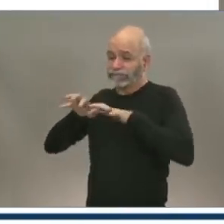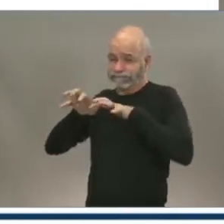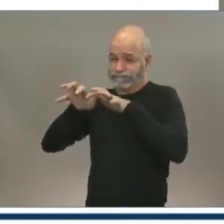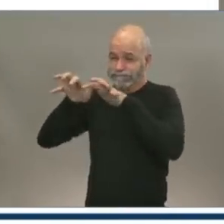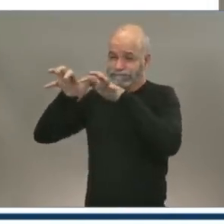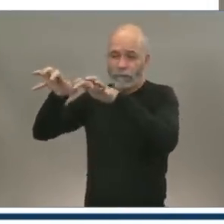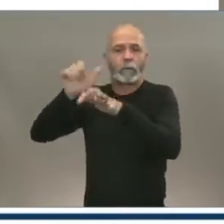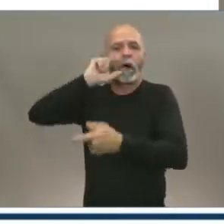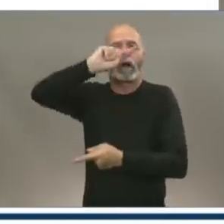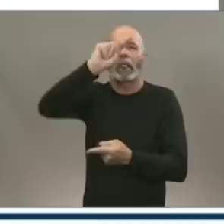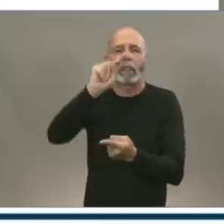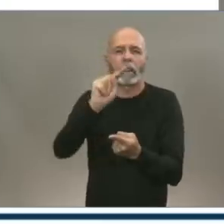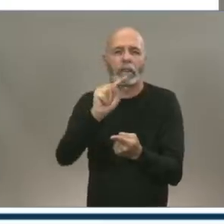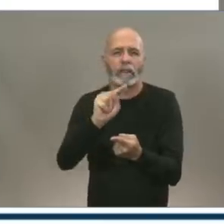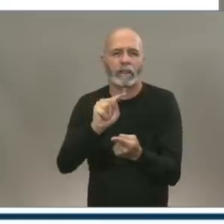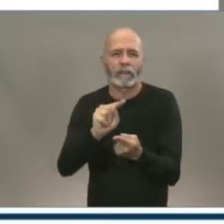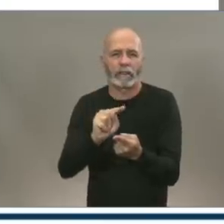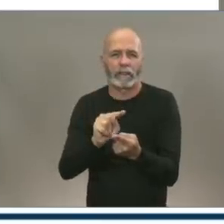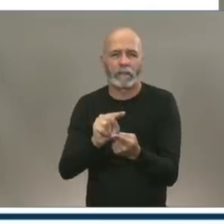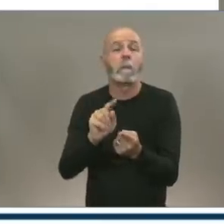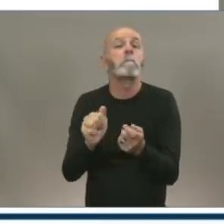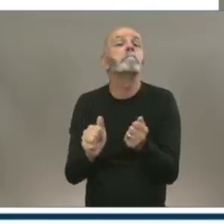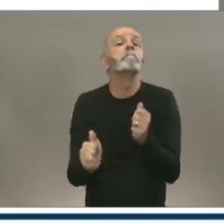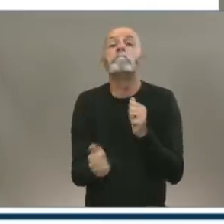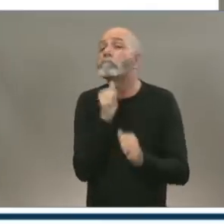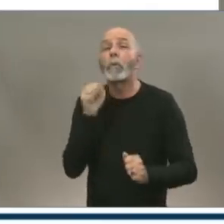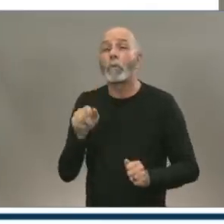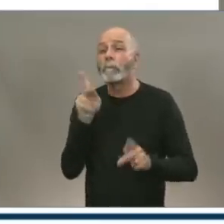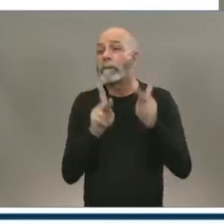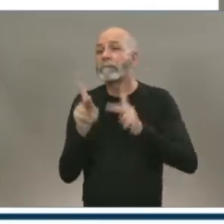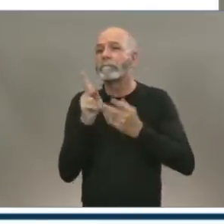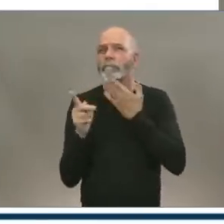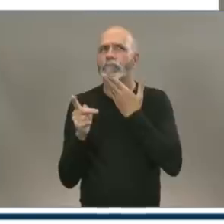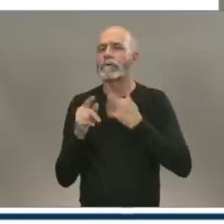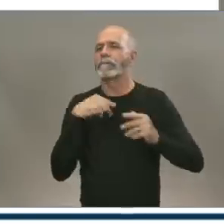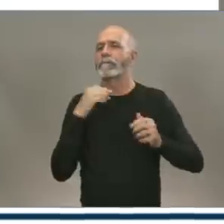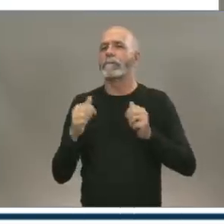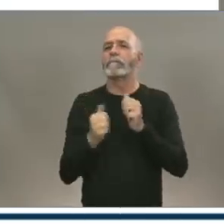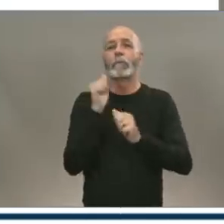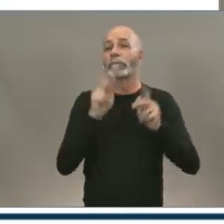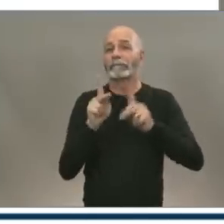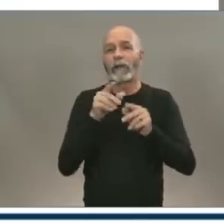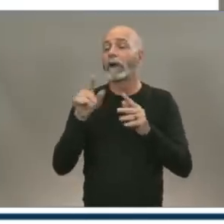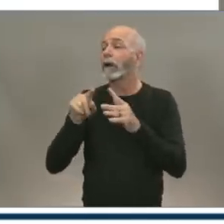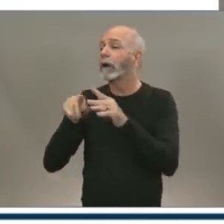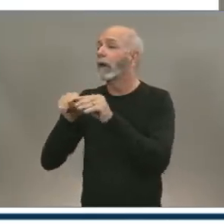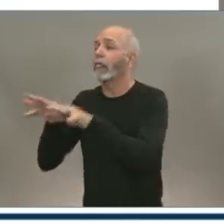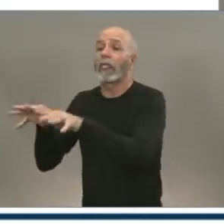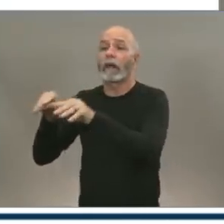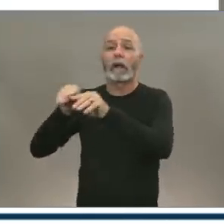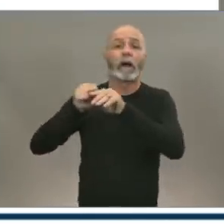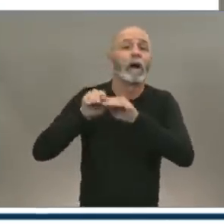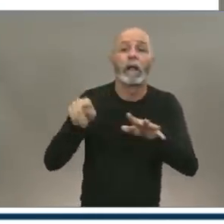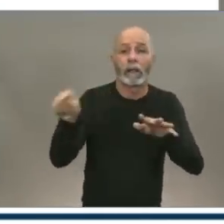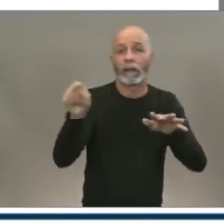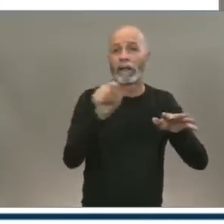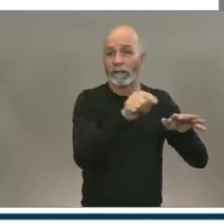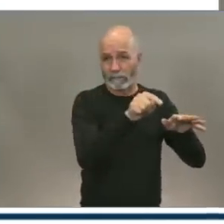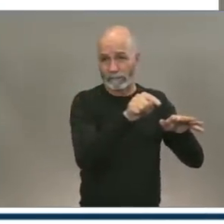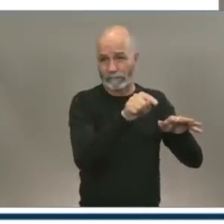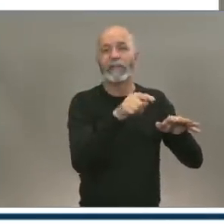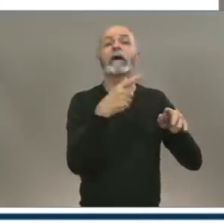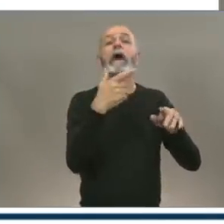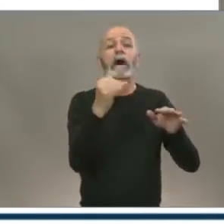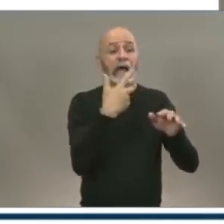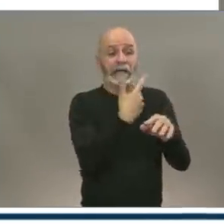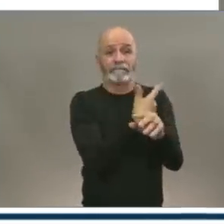of the remaining cases will be breakthrough cases. What we expect is that the vaccine greatly reduces the